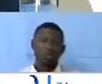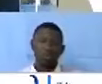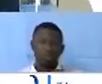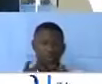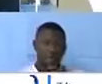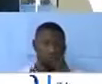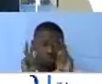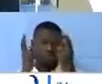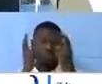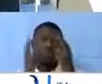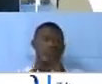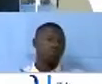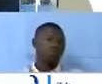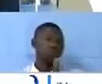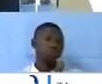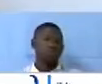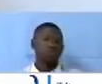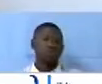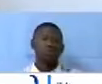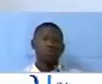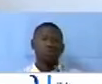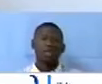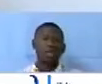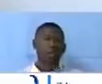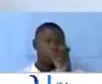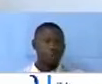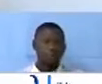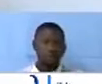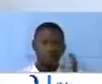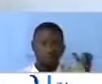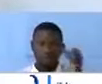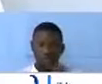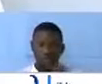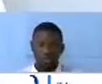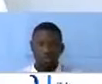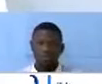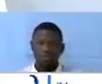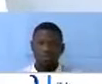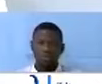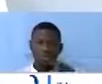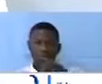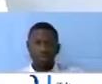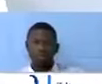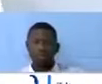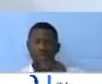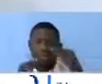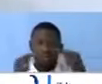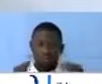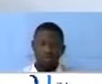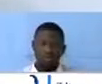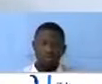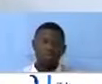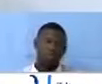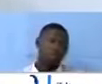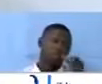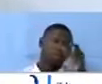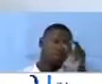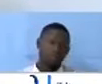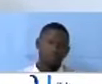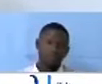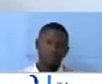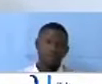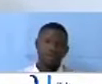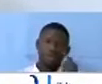nga waxane ni de. Because ku ci ñew rek da nga jël testimony another person. Actually this is the way and manner I was